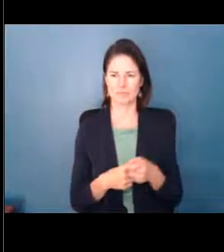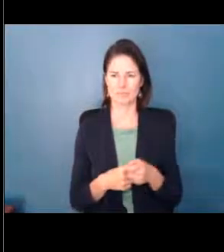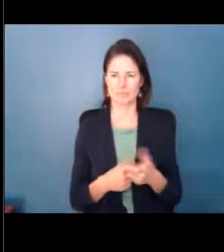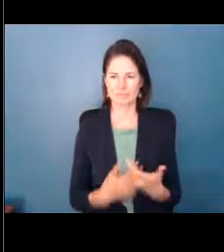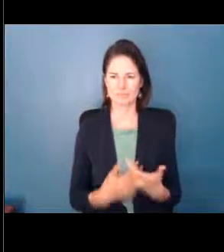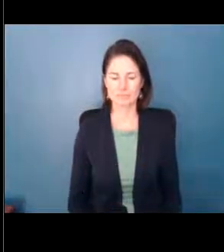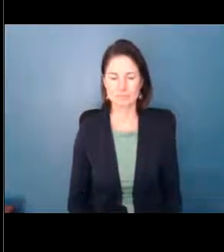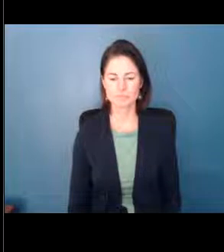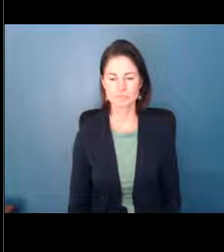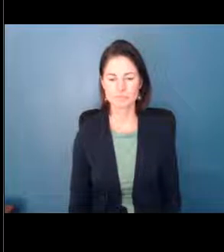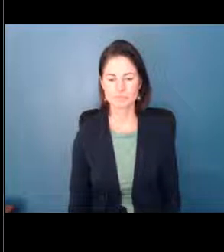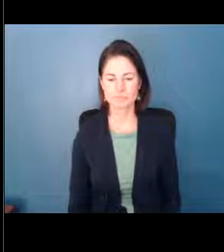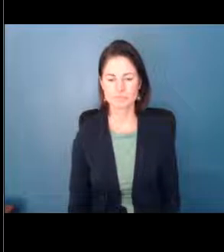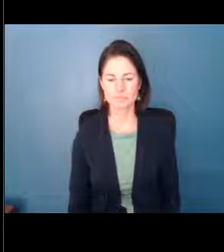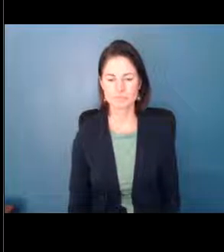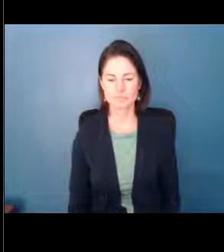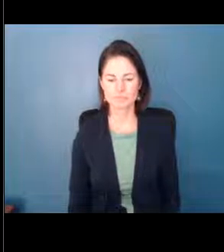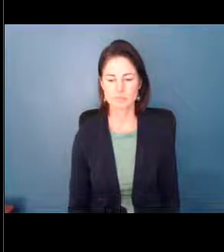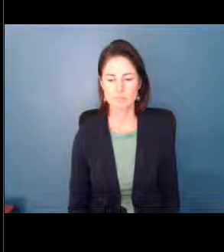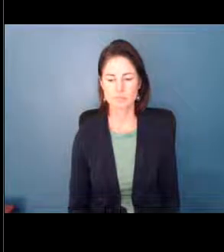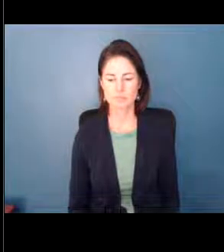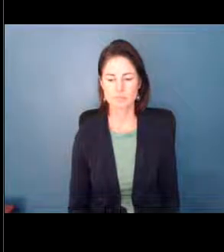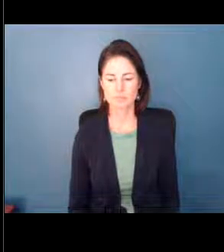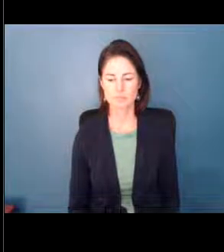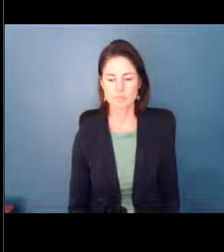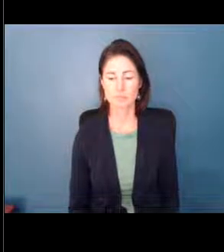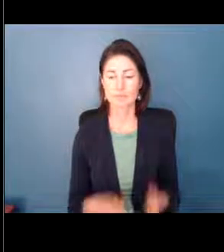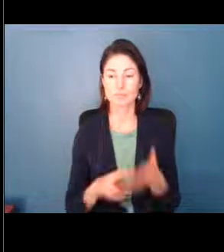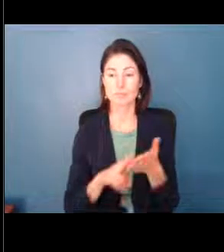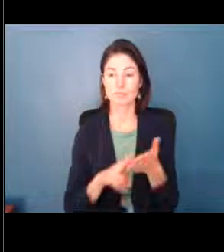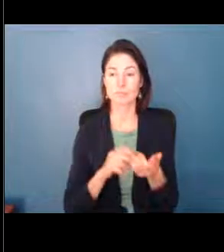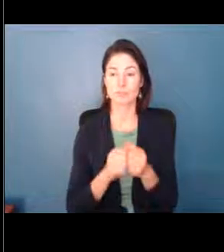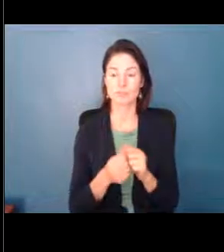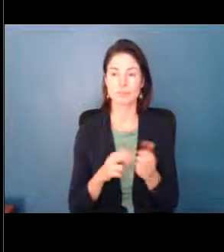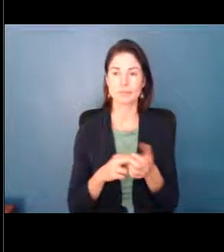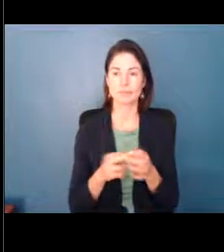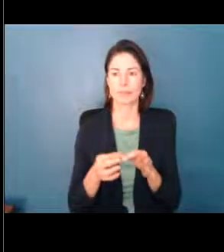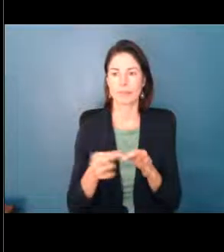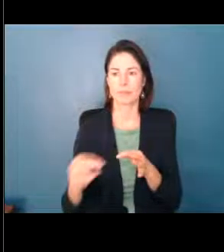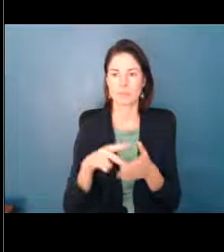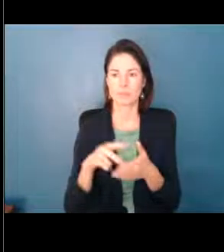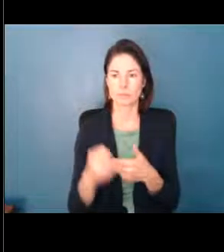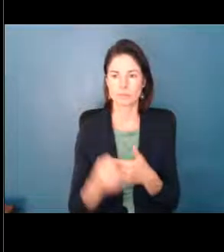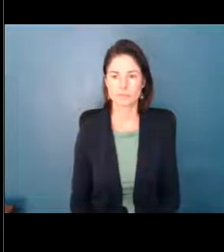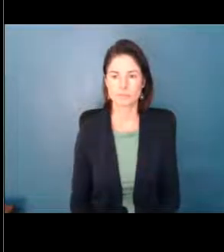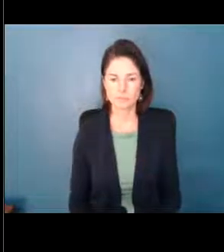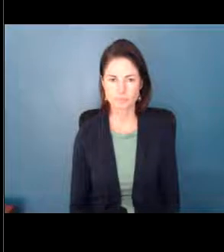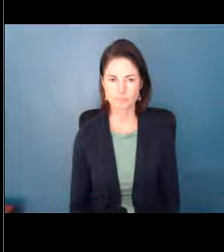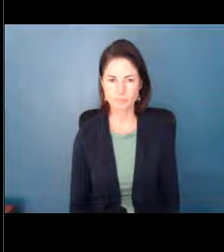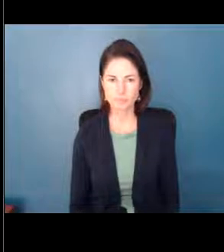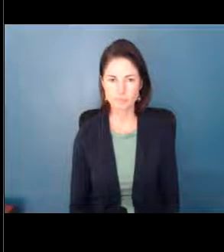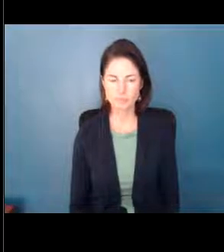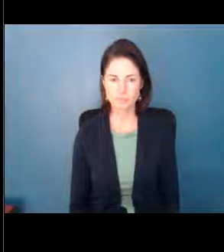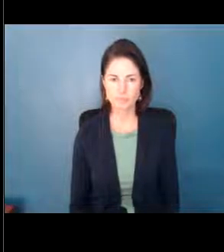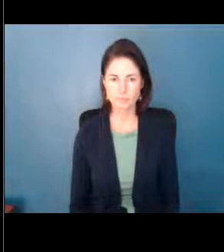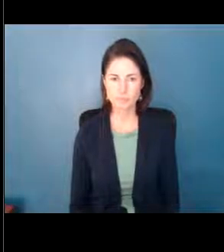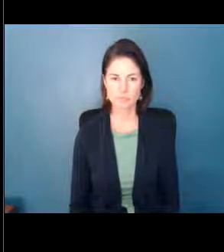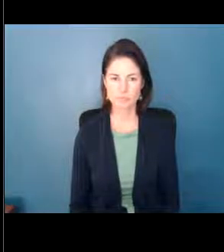addition, the contractor claimed that the contract change orders resulted in delays and disruptions to the project. The project went to arbitration. Prior to